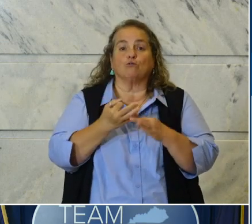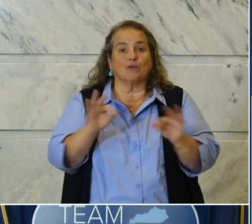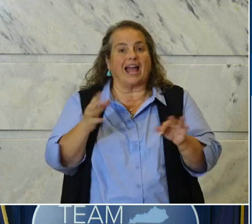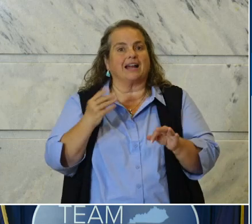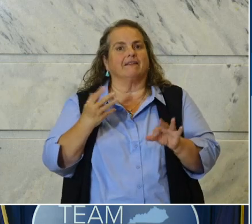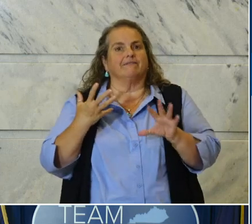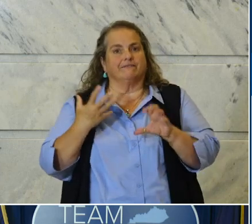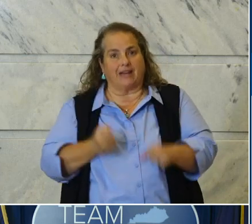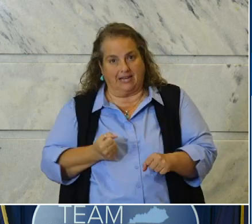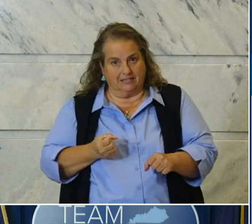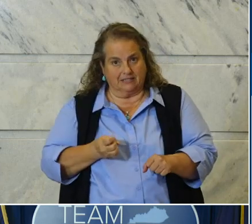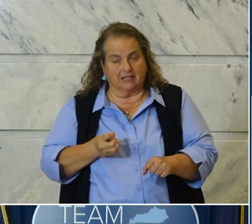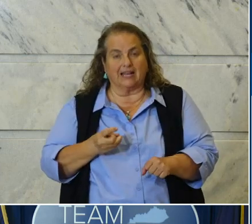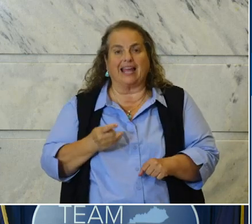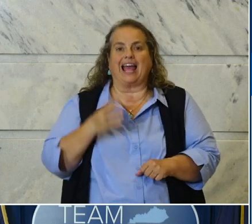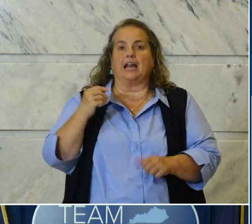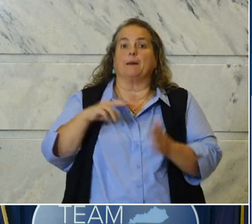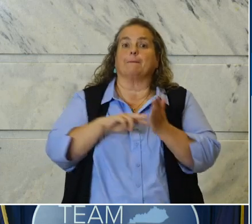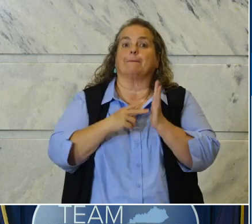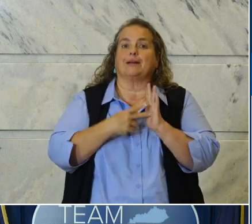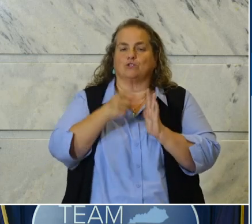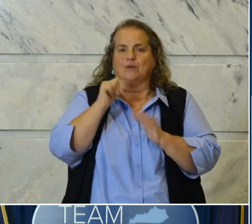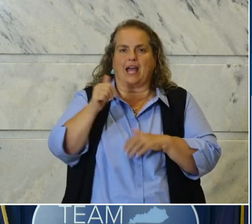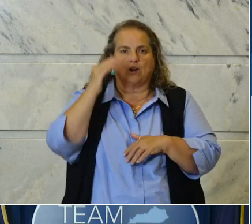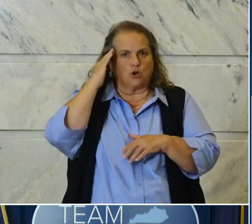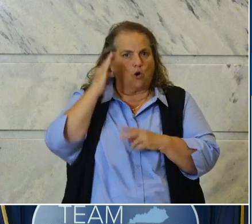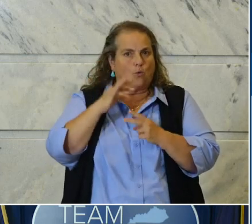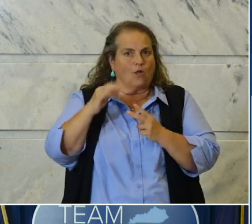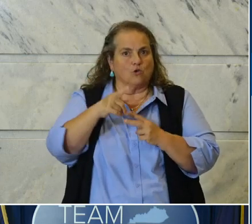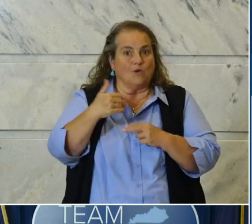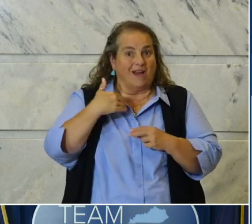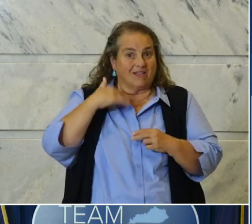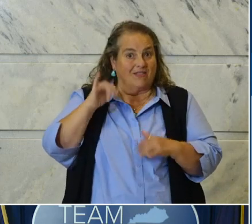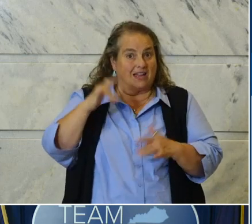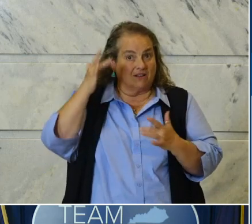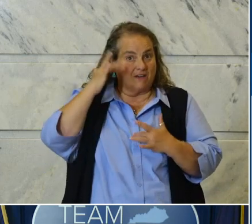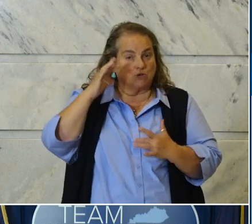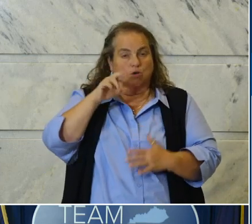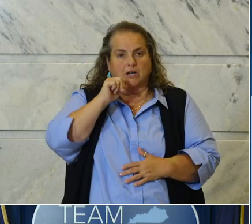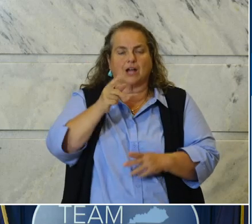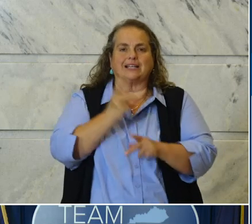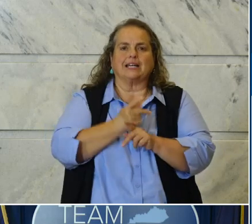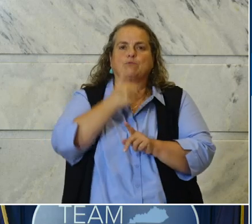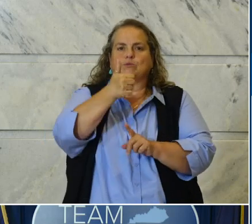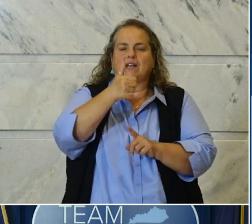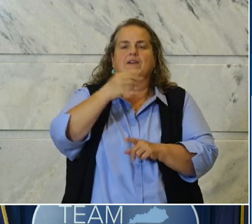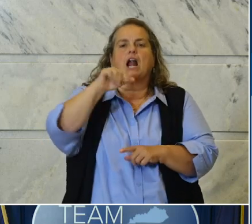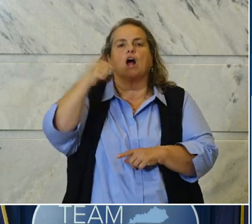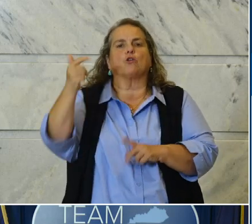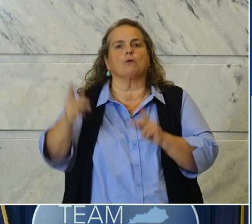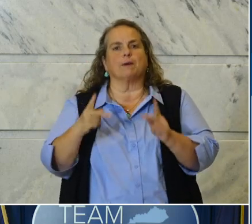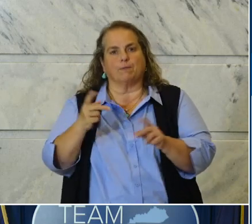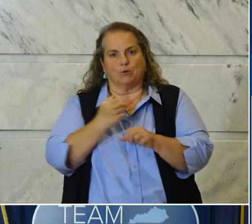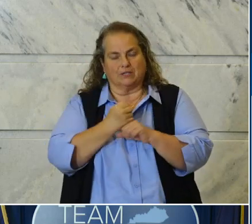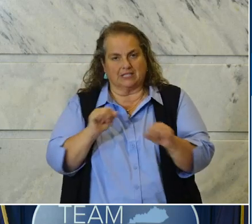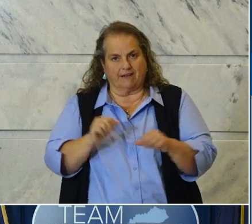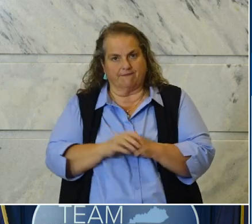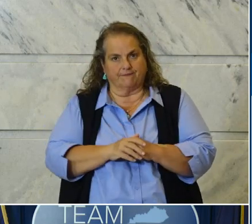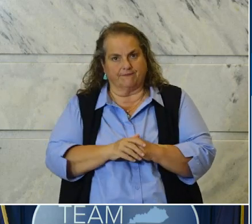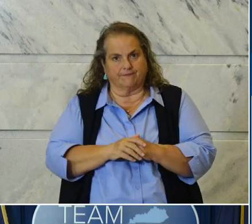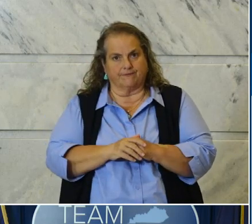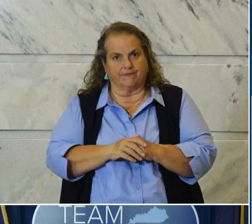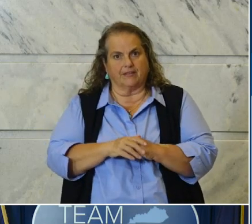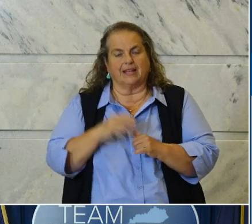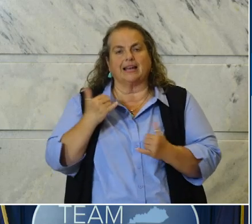fastest, and it means that you can know whether you have this virus, keep yourself and others around you safe. And then if you'll just go to